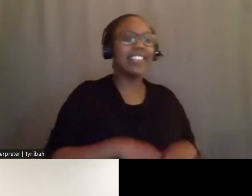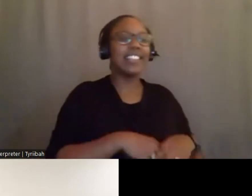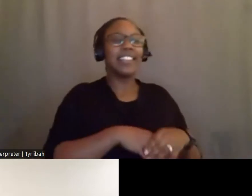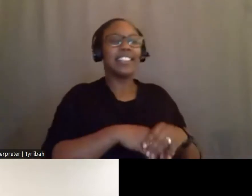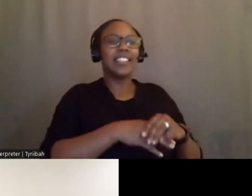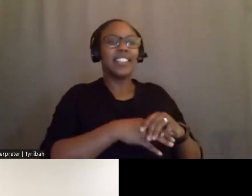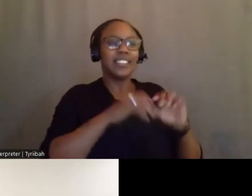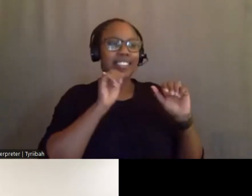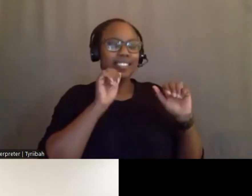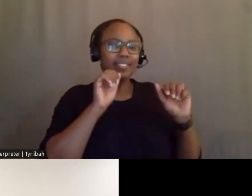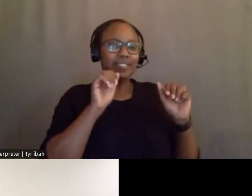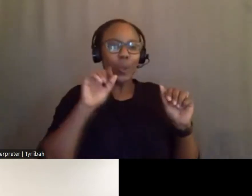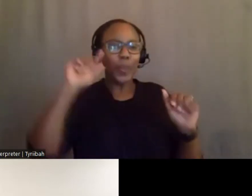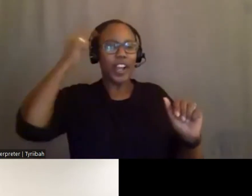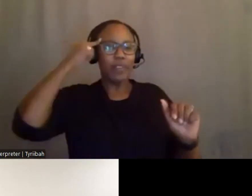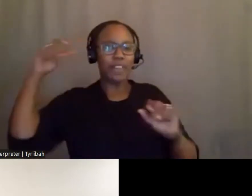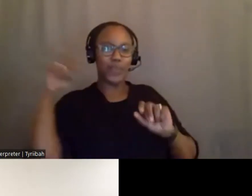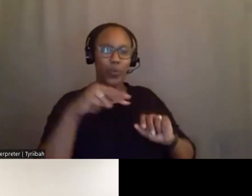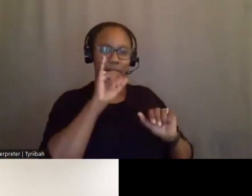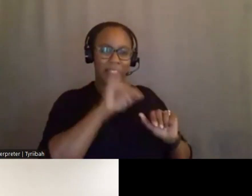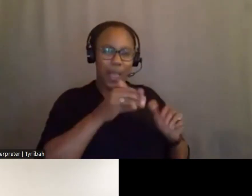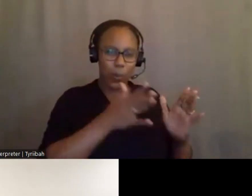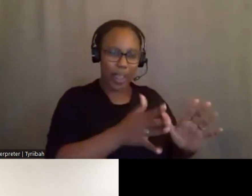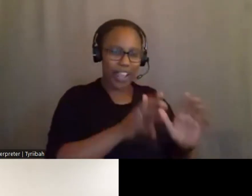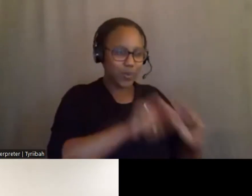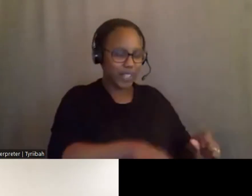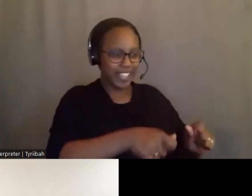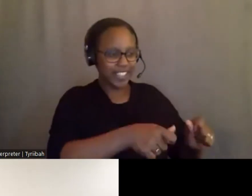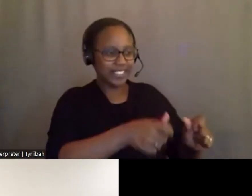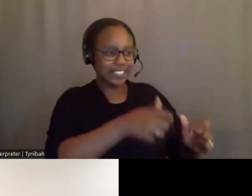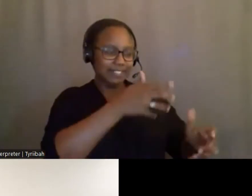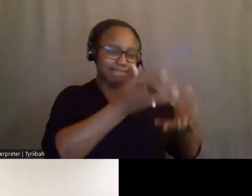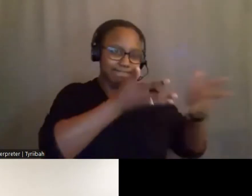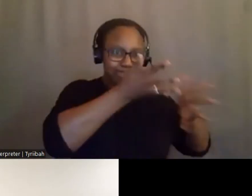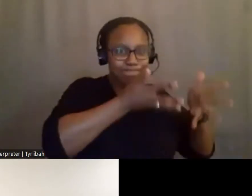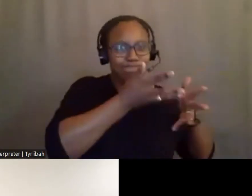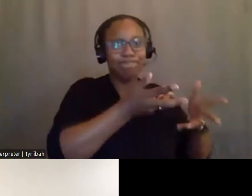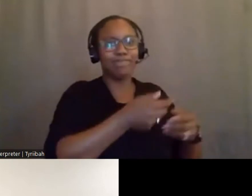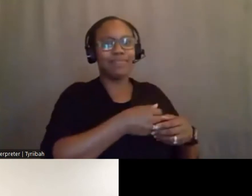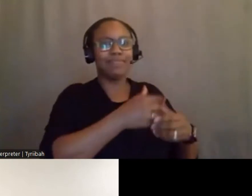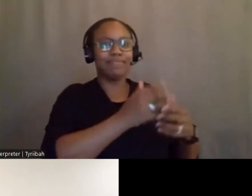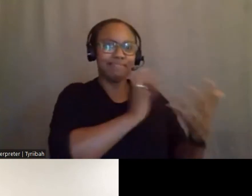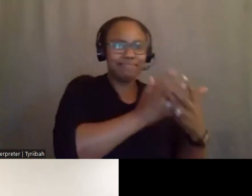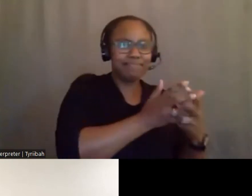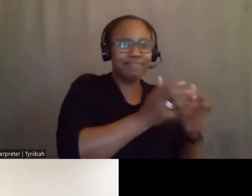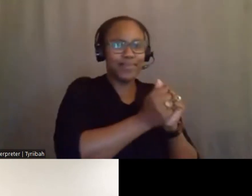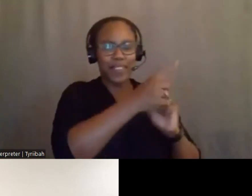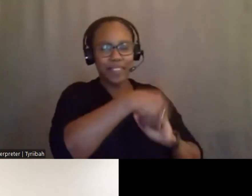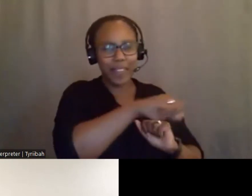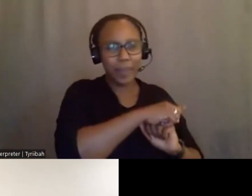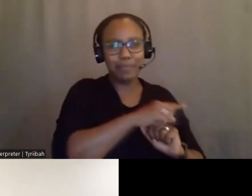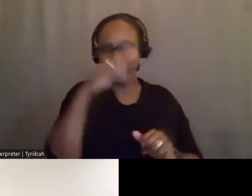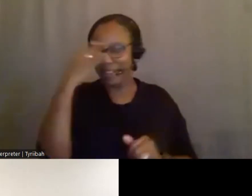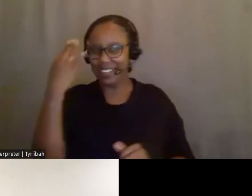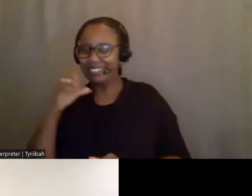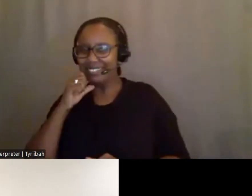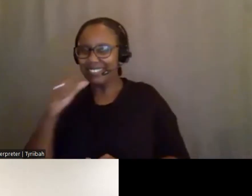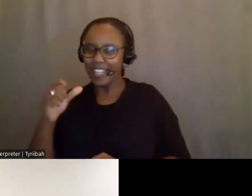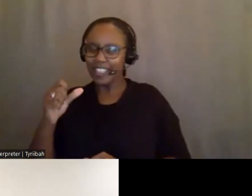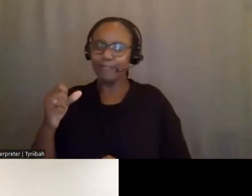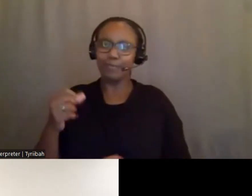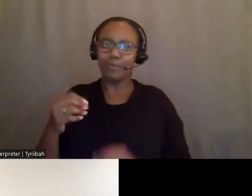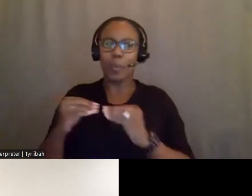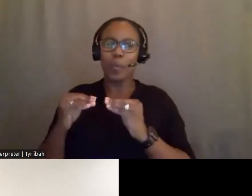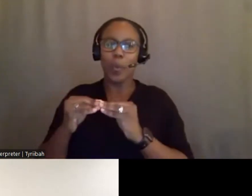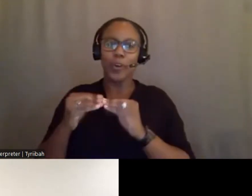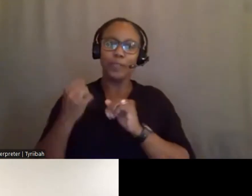be, conveniently, of course, because they're needed for labor. And so it's really up to Native people individually, but also as tribal nations,